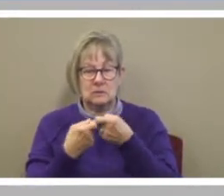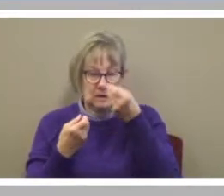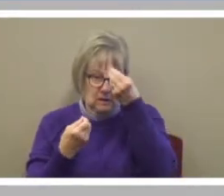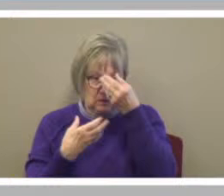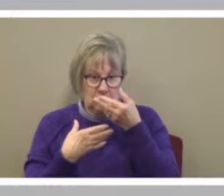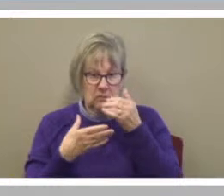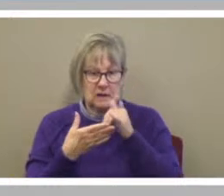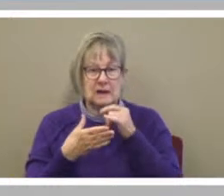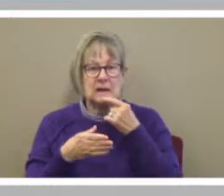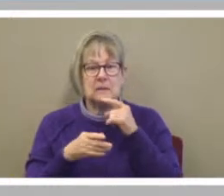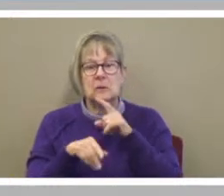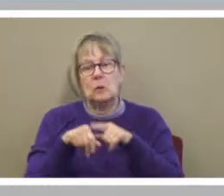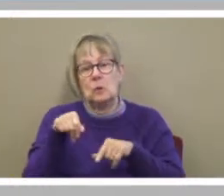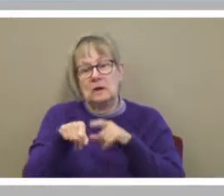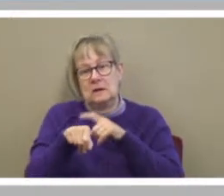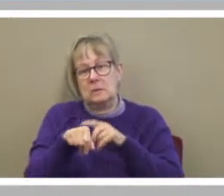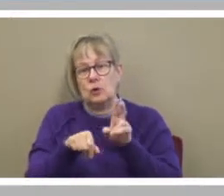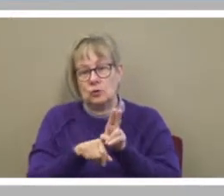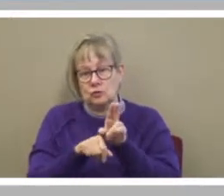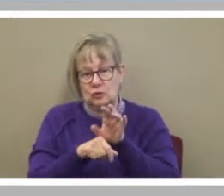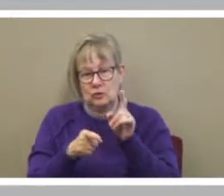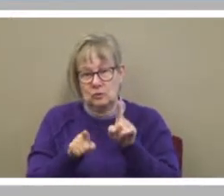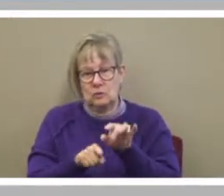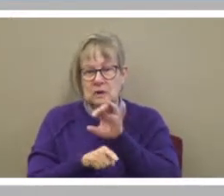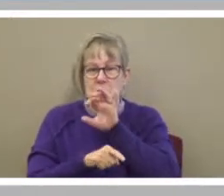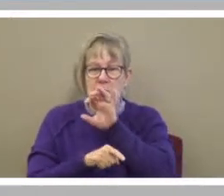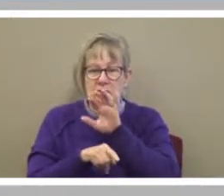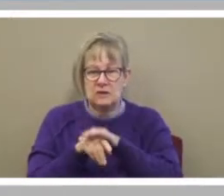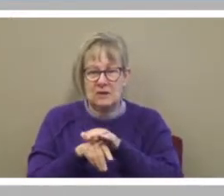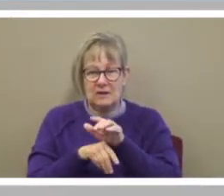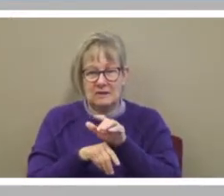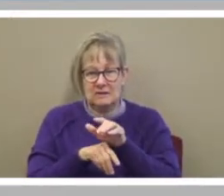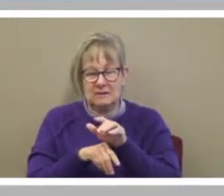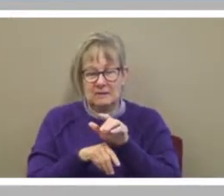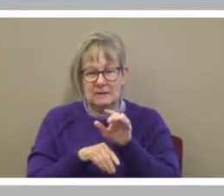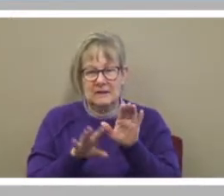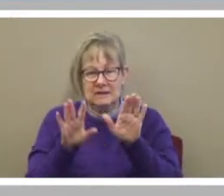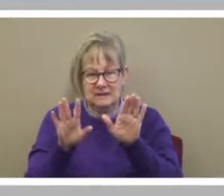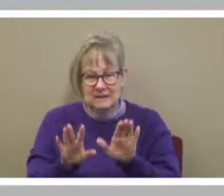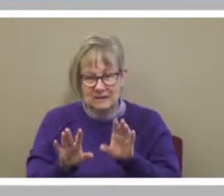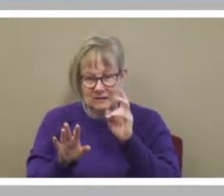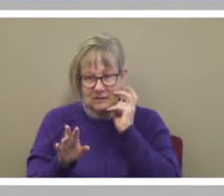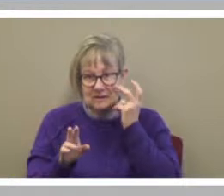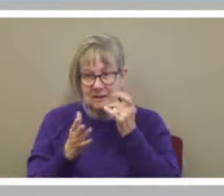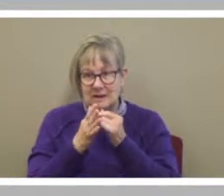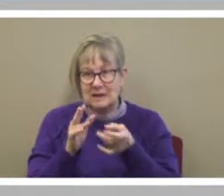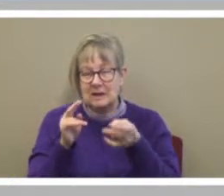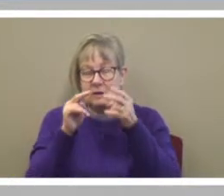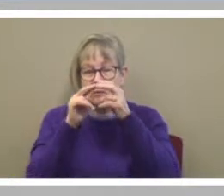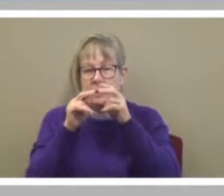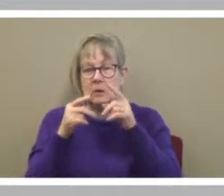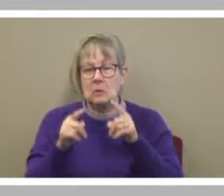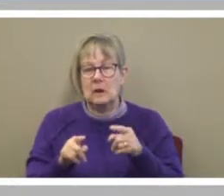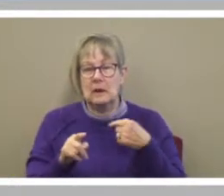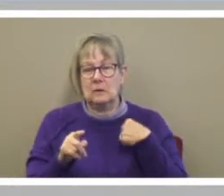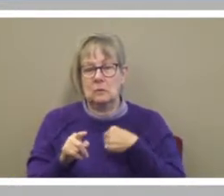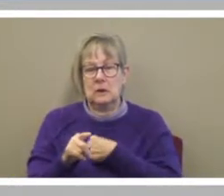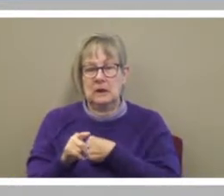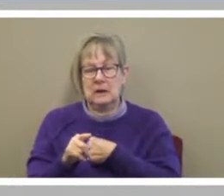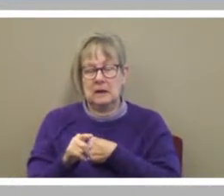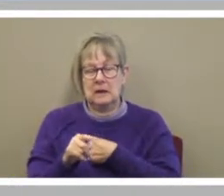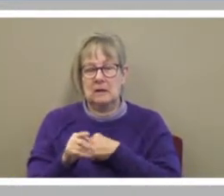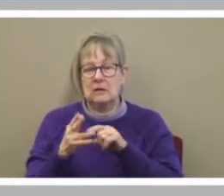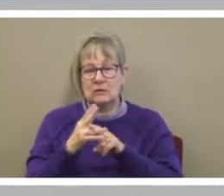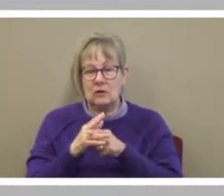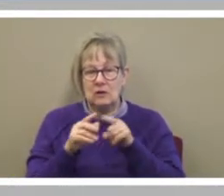what time frame. And that's usually when I'm washing on Sundays, and you can see that increase. So when we roll out some